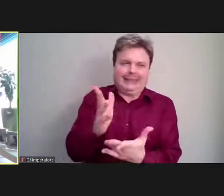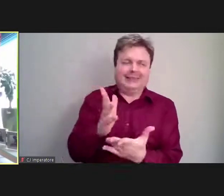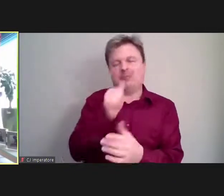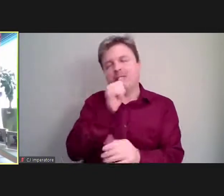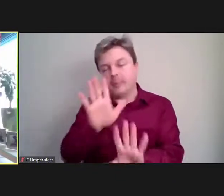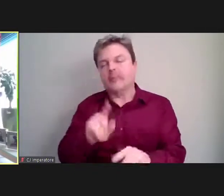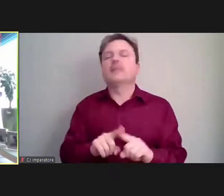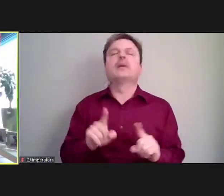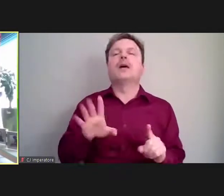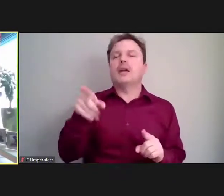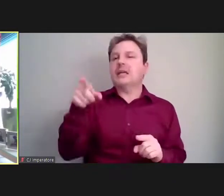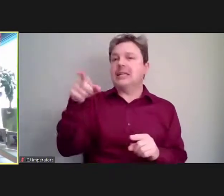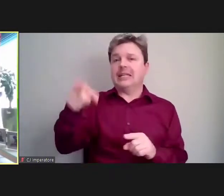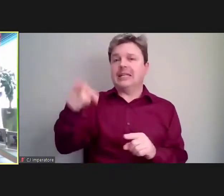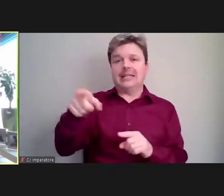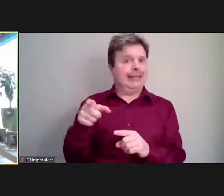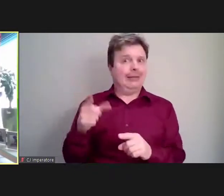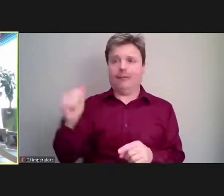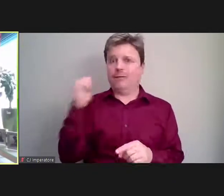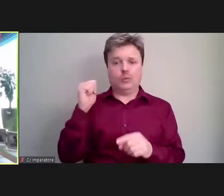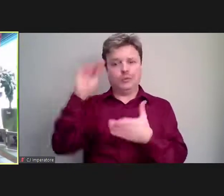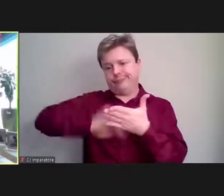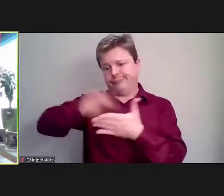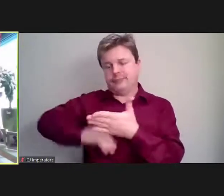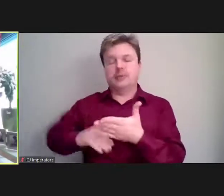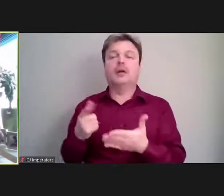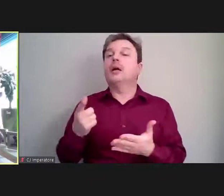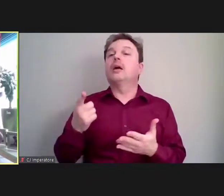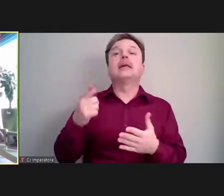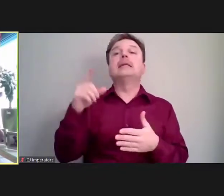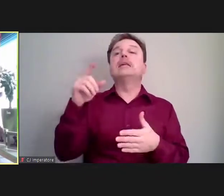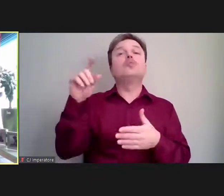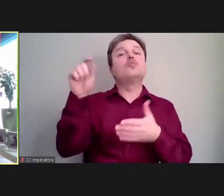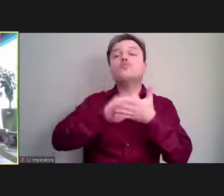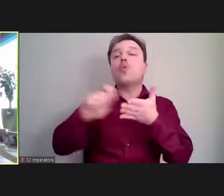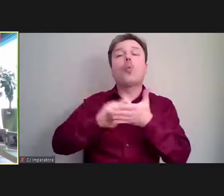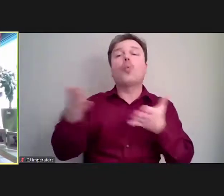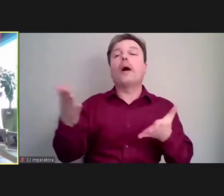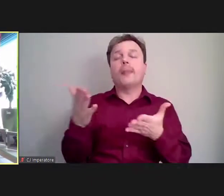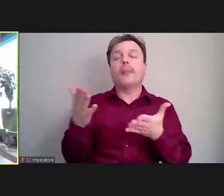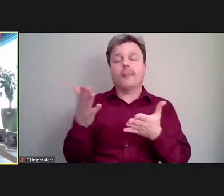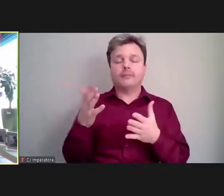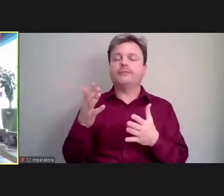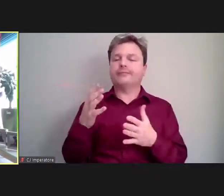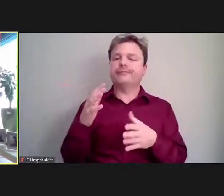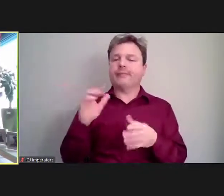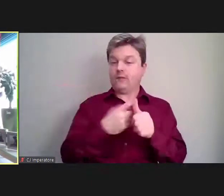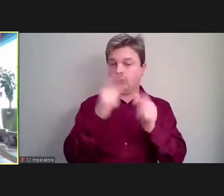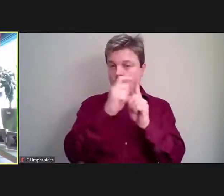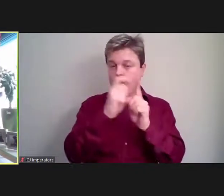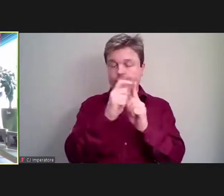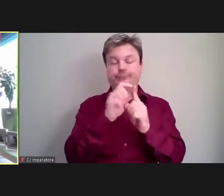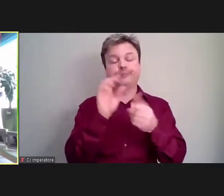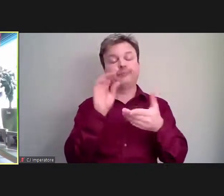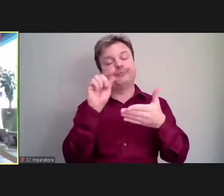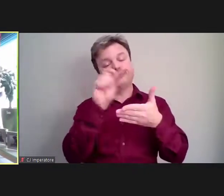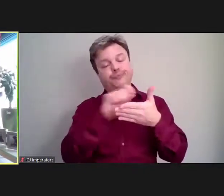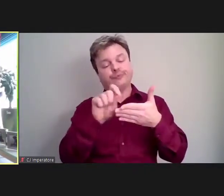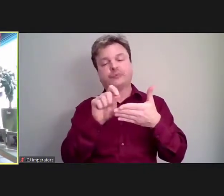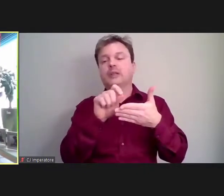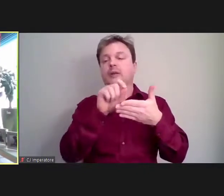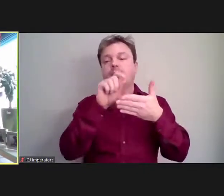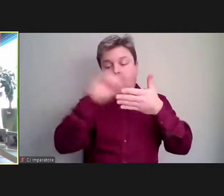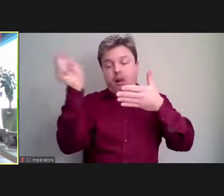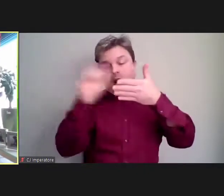wrote essays by starting at word number one and writing until he got to word number